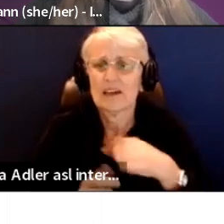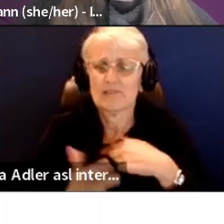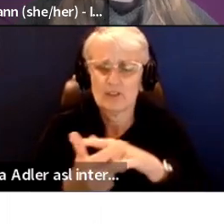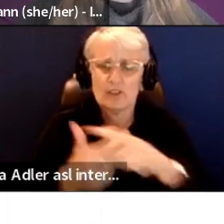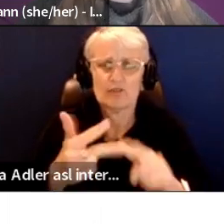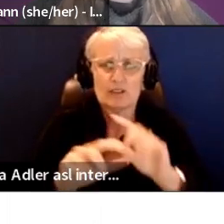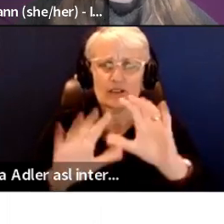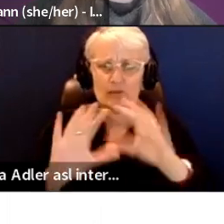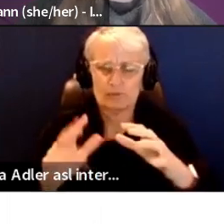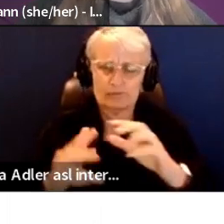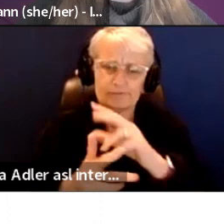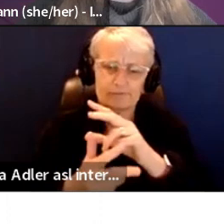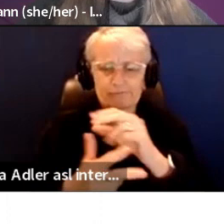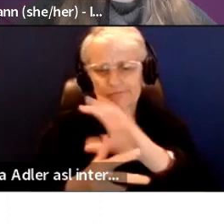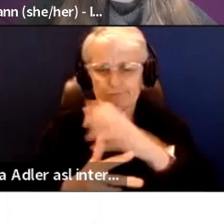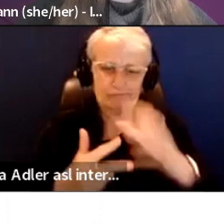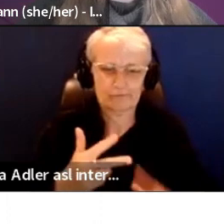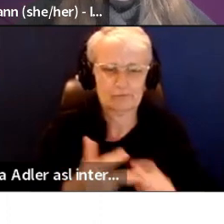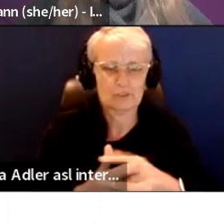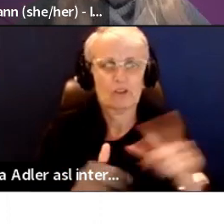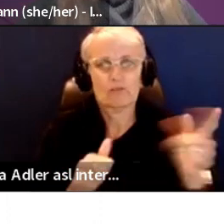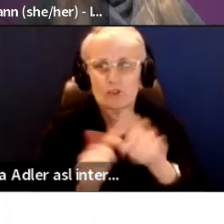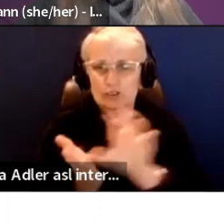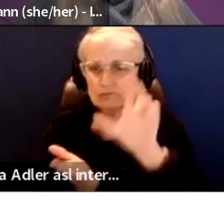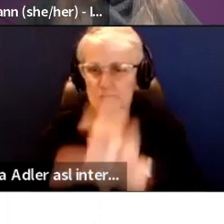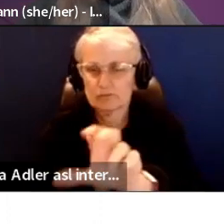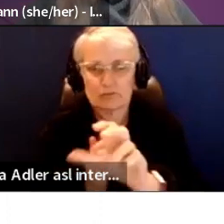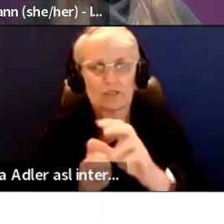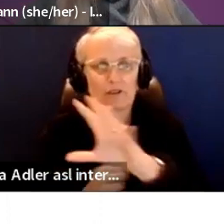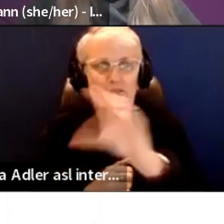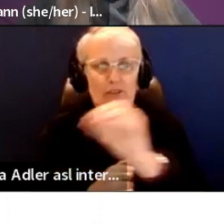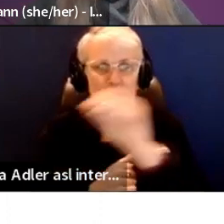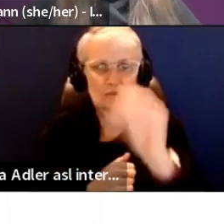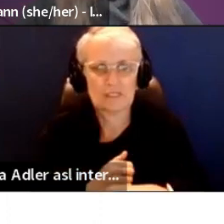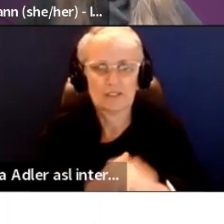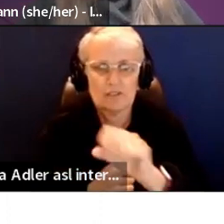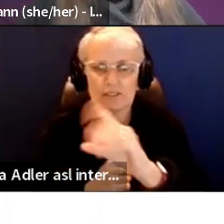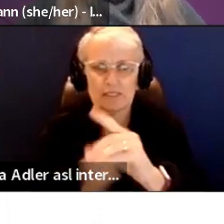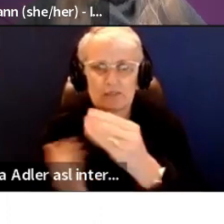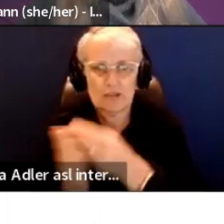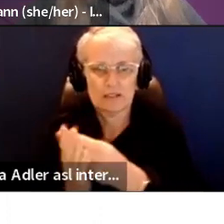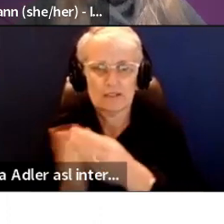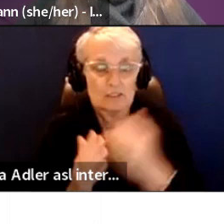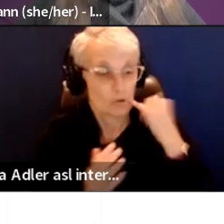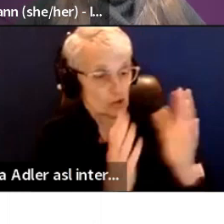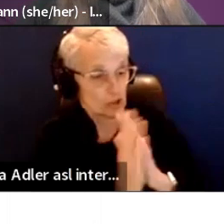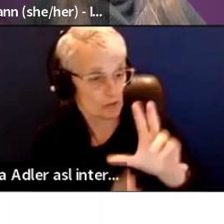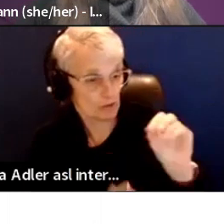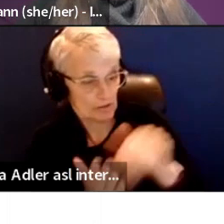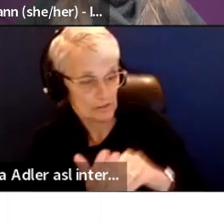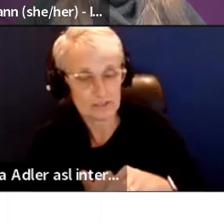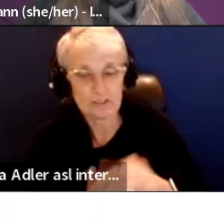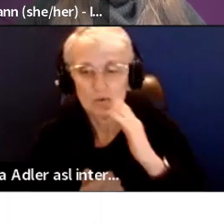different installments. So the first installment is 50% of the seed funding. So if you've requested $30,000, you'll